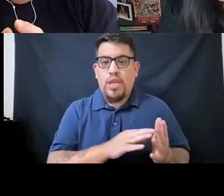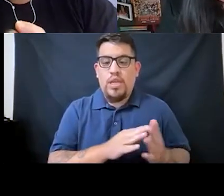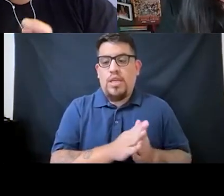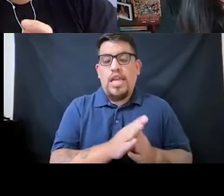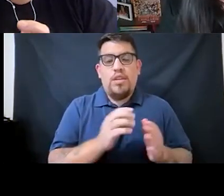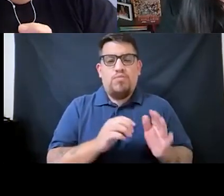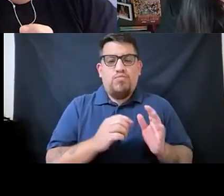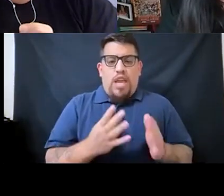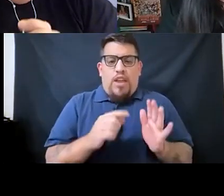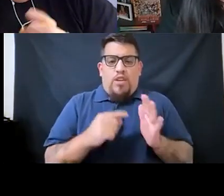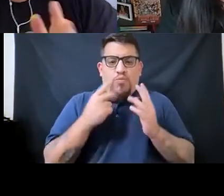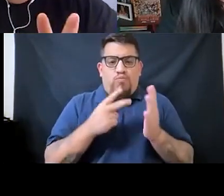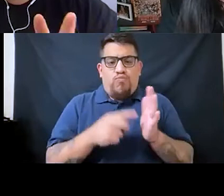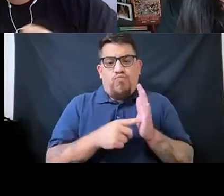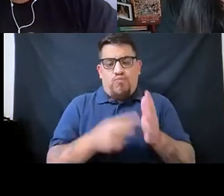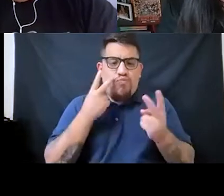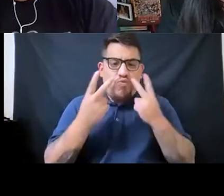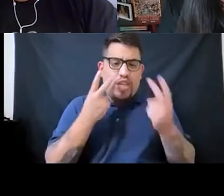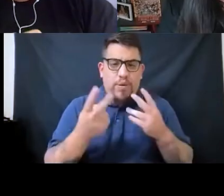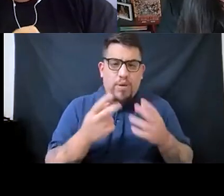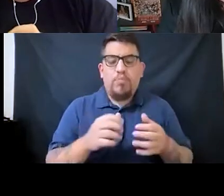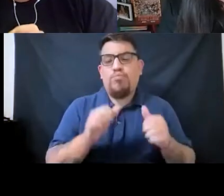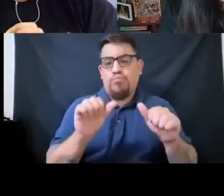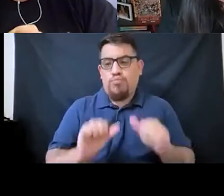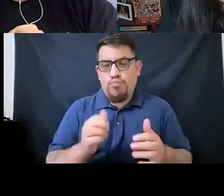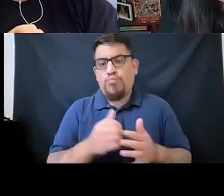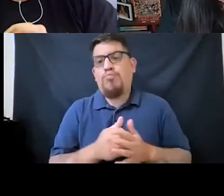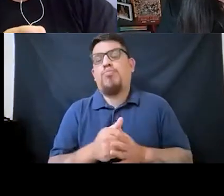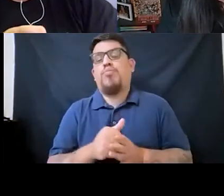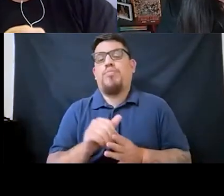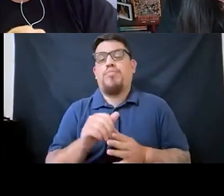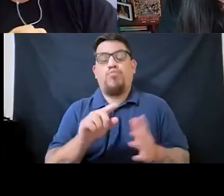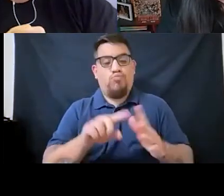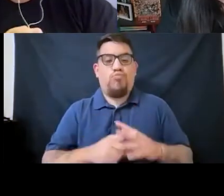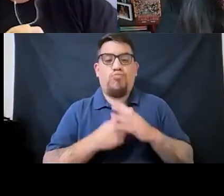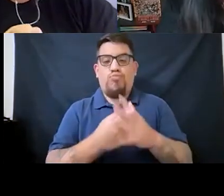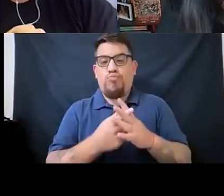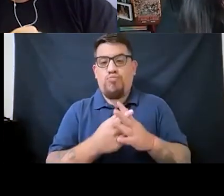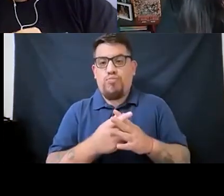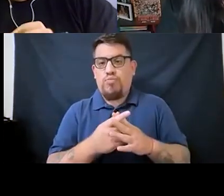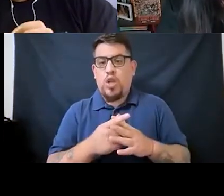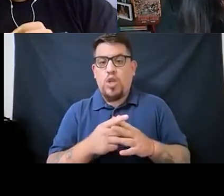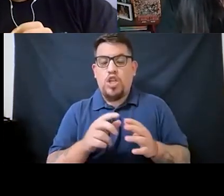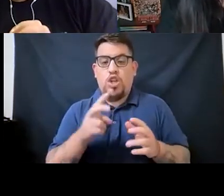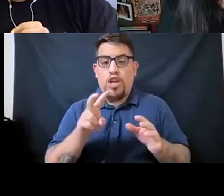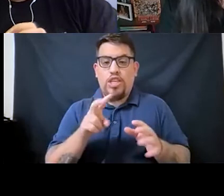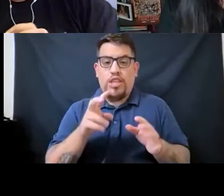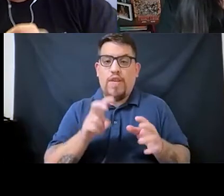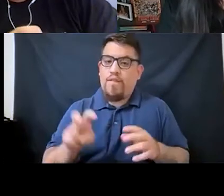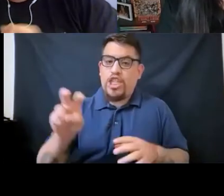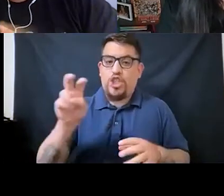Visibility, which was published in The Rumpus, and started this whole adventure.